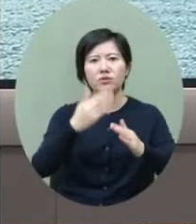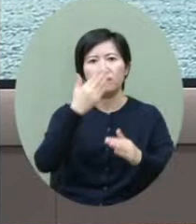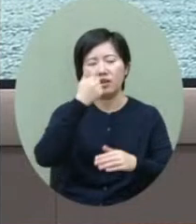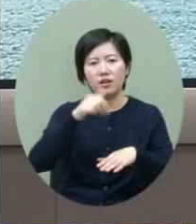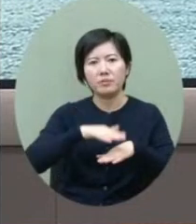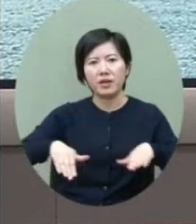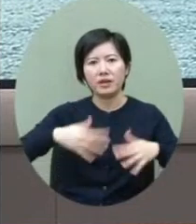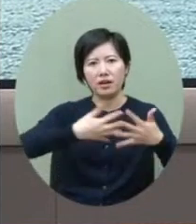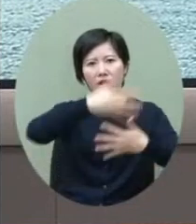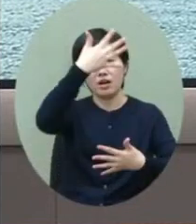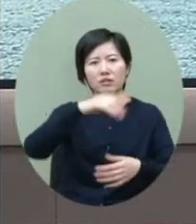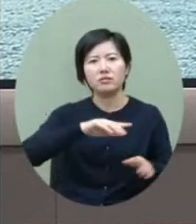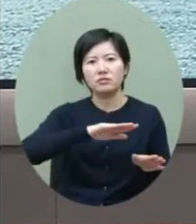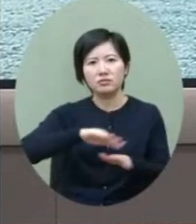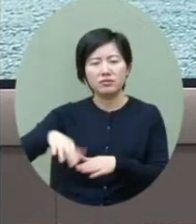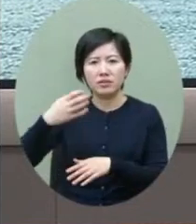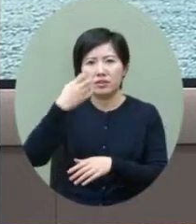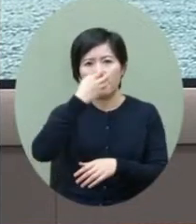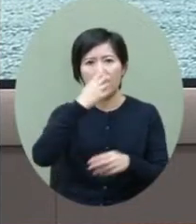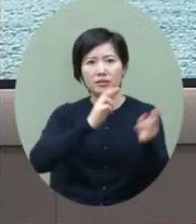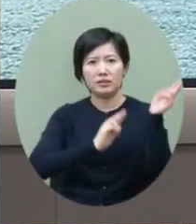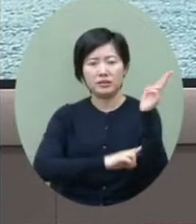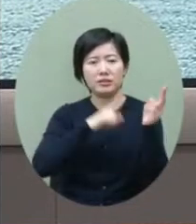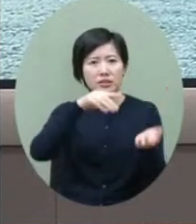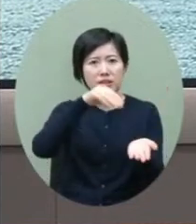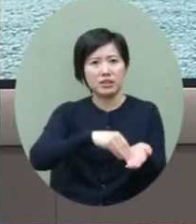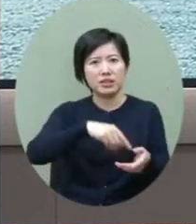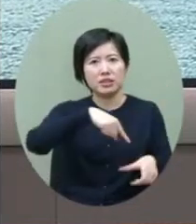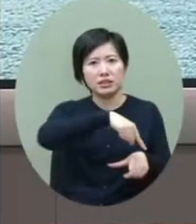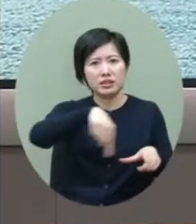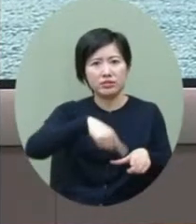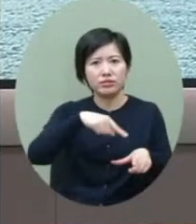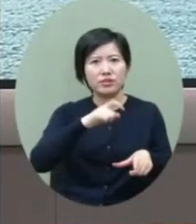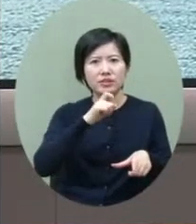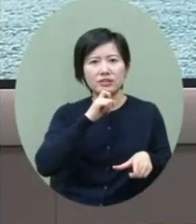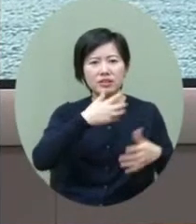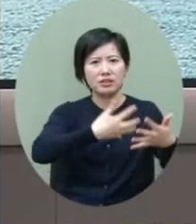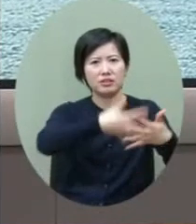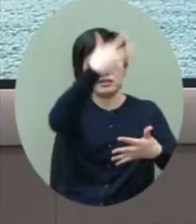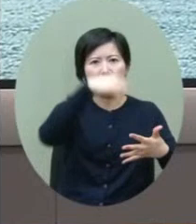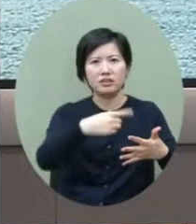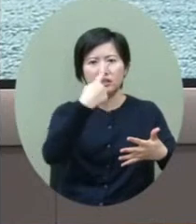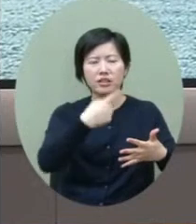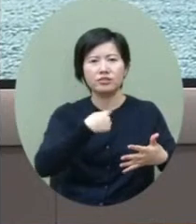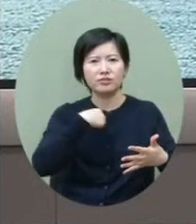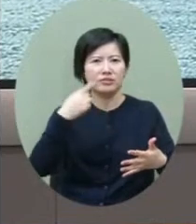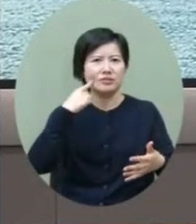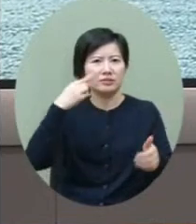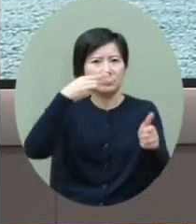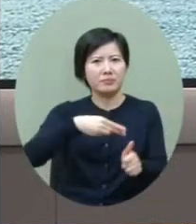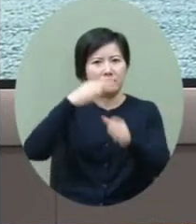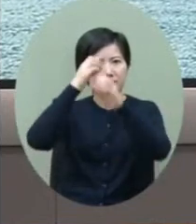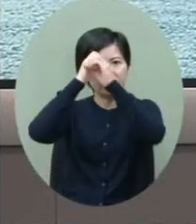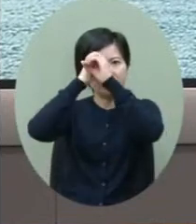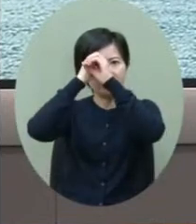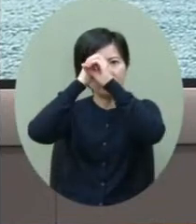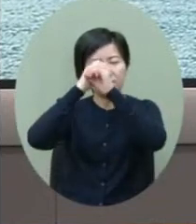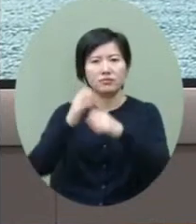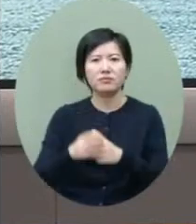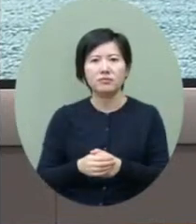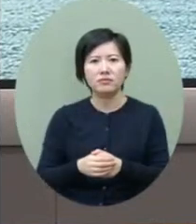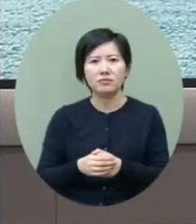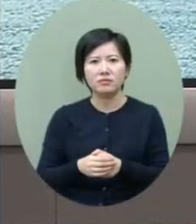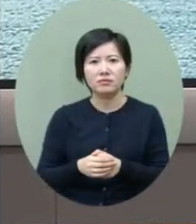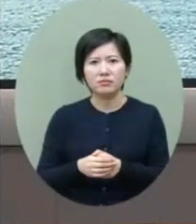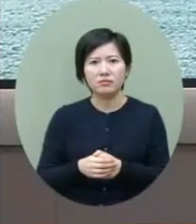Ping House, Block 5. And in the Yama Chim Mongkok specified area, 1 building subject to compulsory